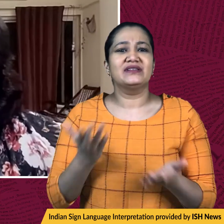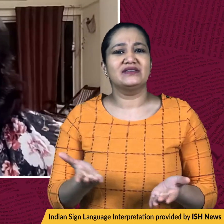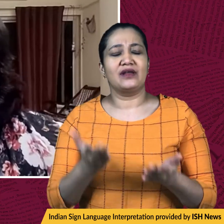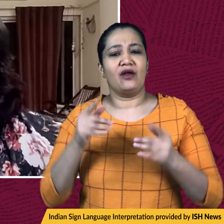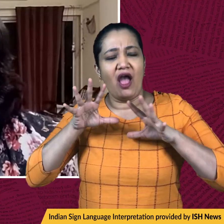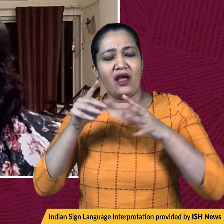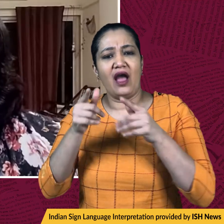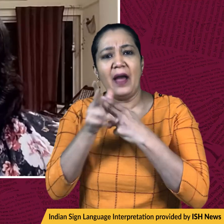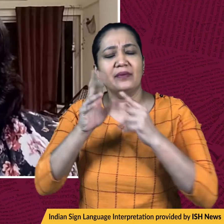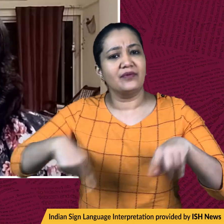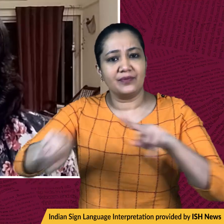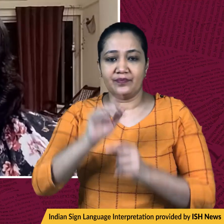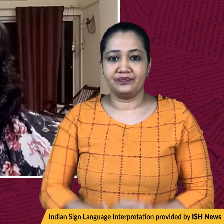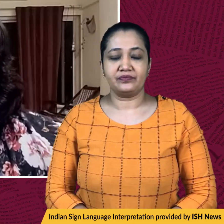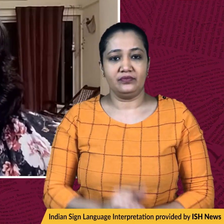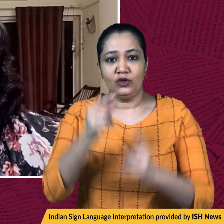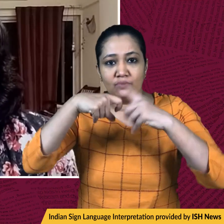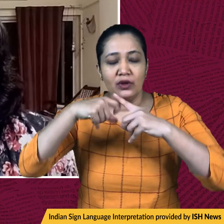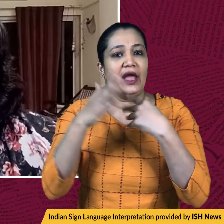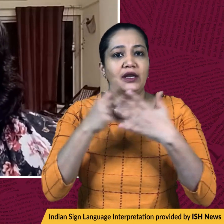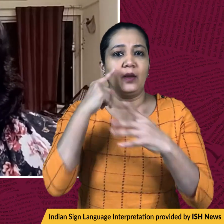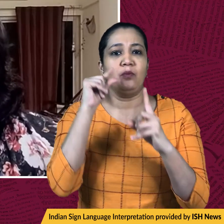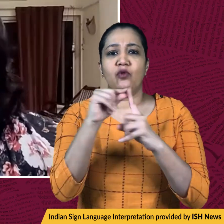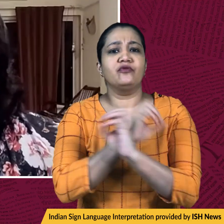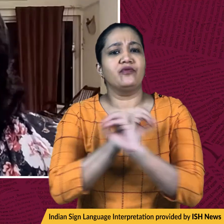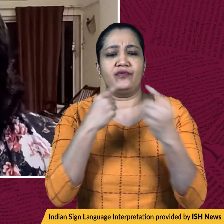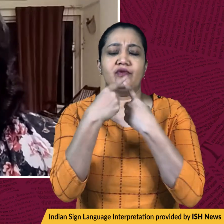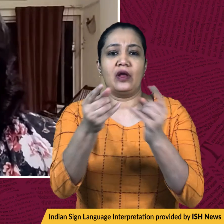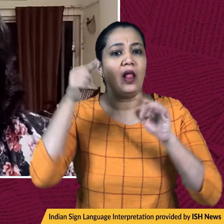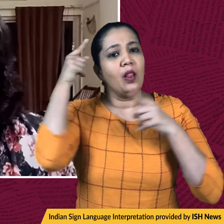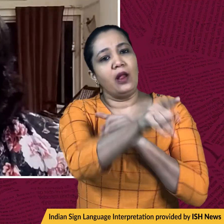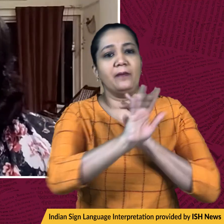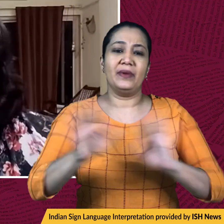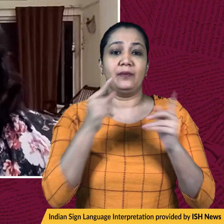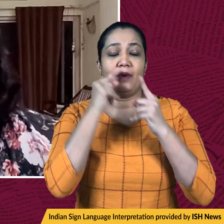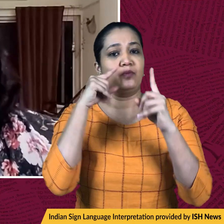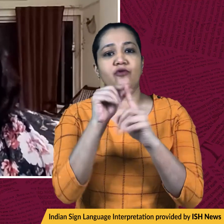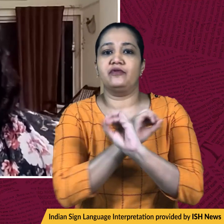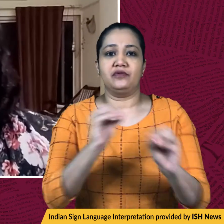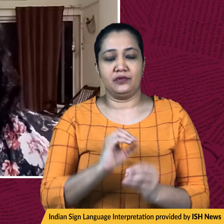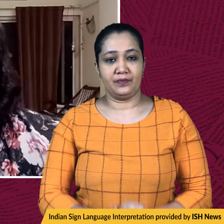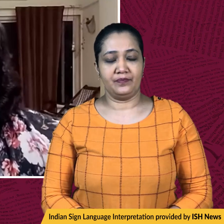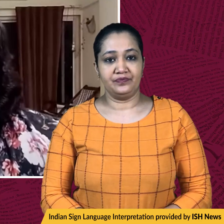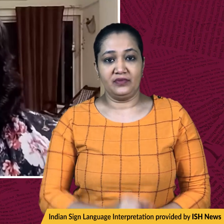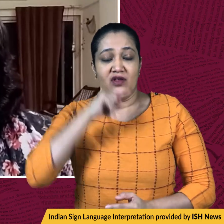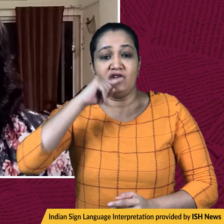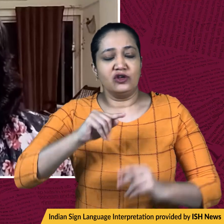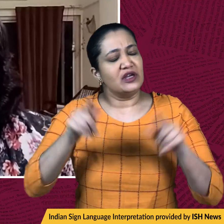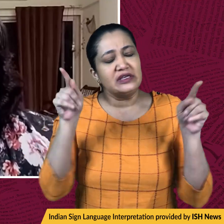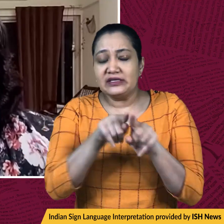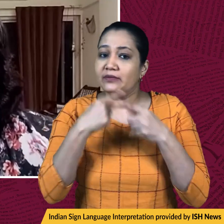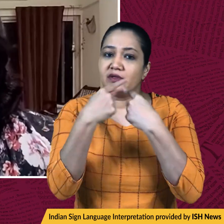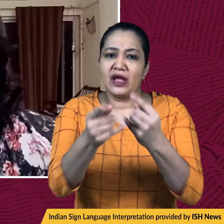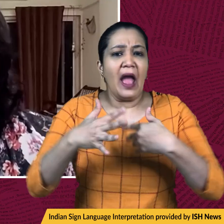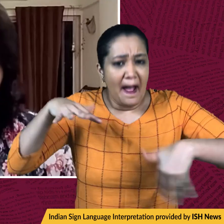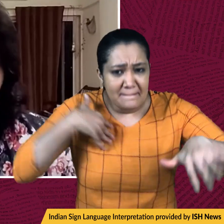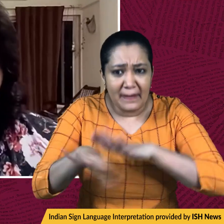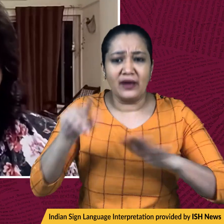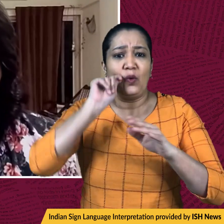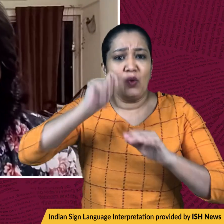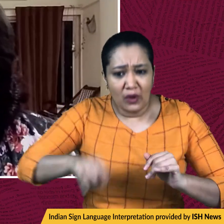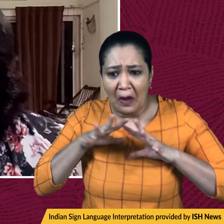point, panic selling continued for the 5th straight trading session. The Sensex crashed nearly 2,000 points